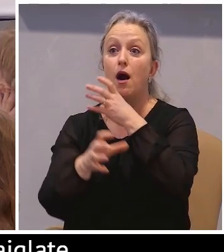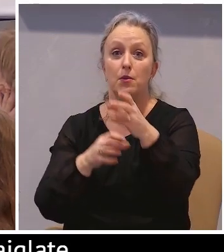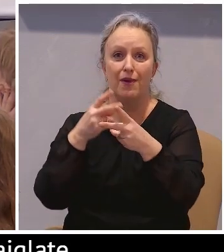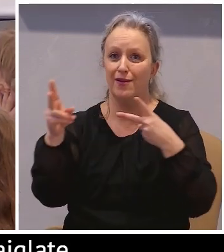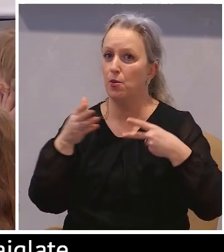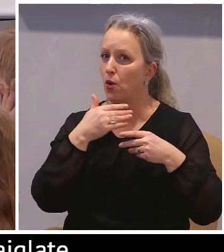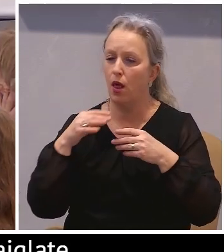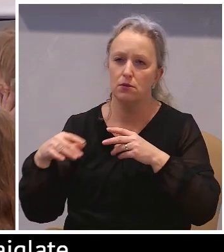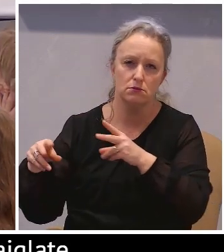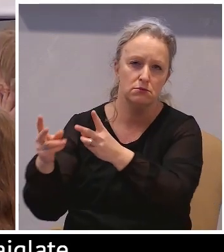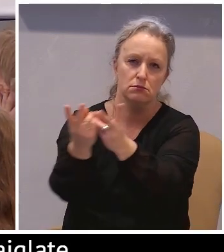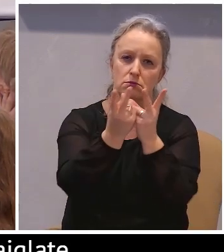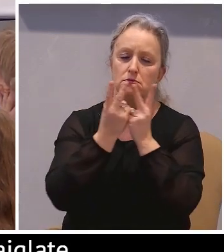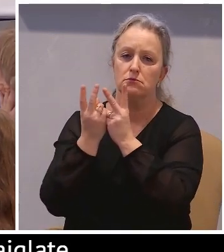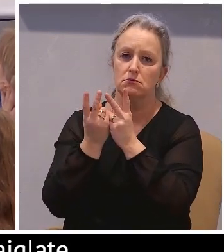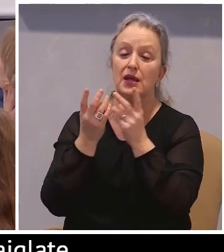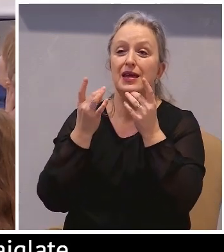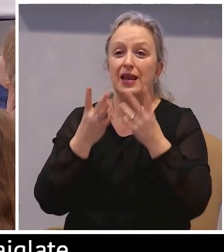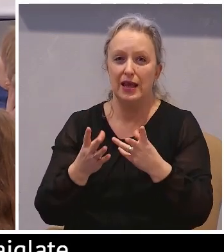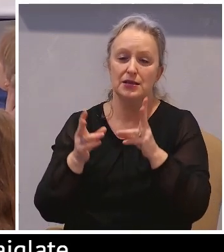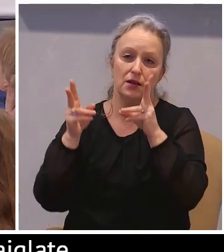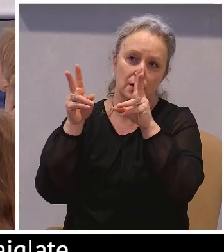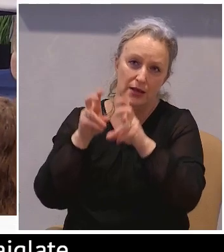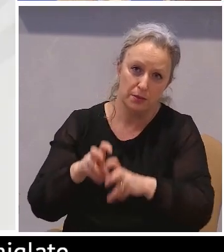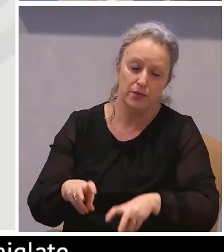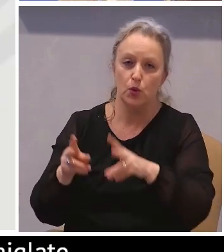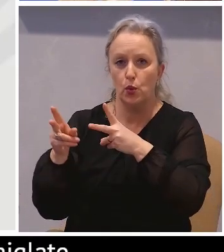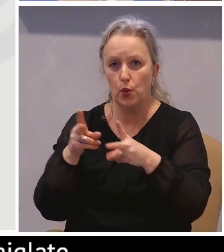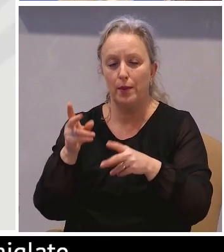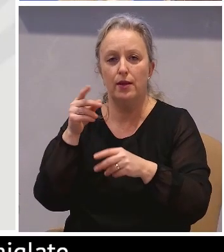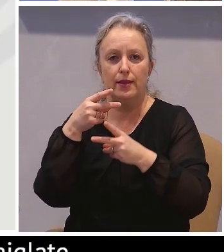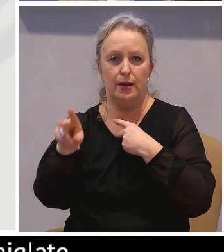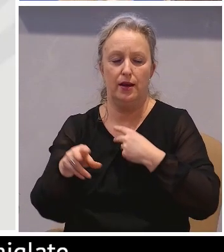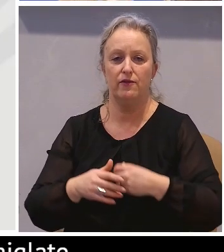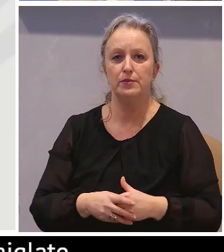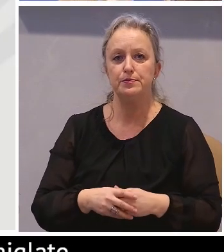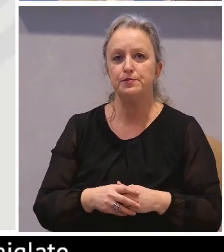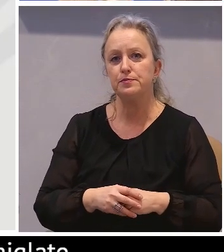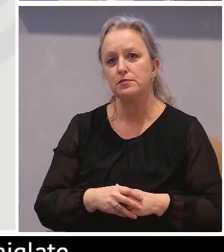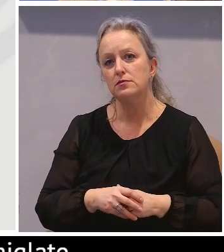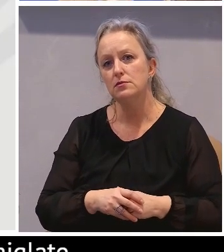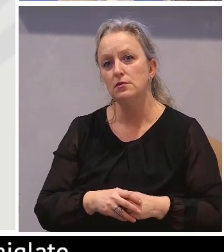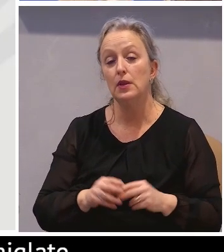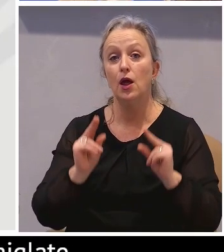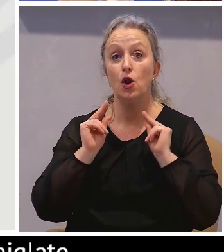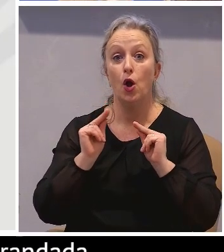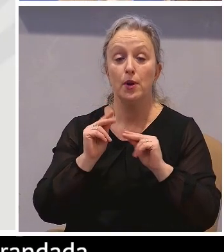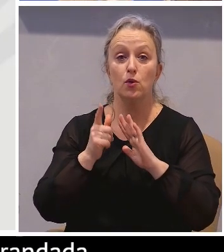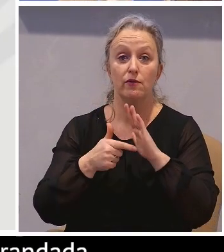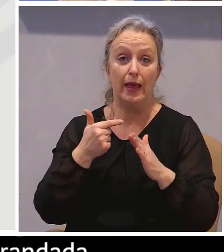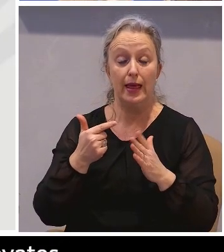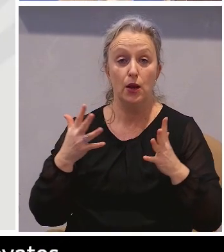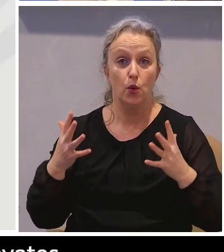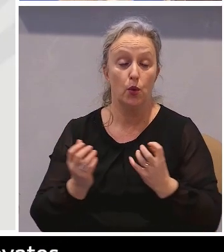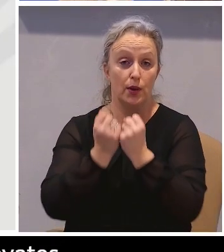pharmaceuticals also cooperate. So we are all after the same goal. It's just that the regulation. Loomulikult üritatakse